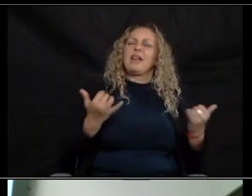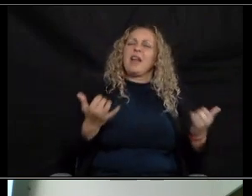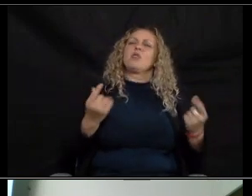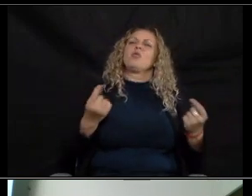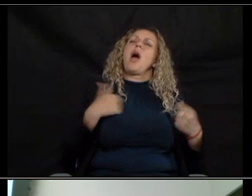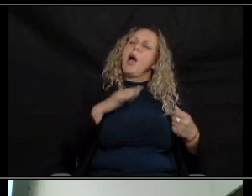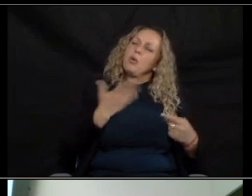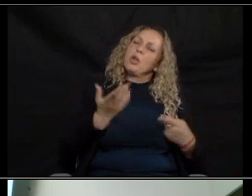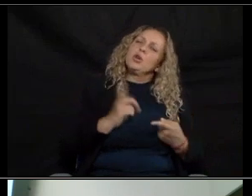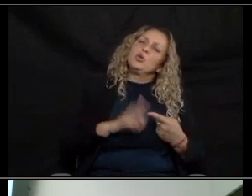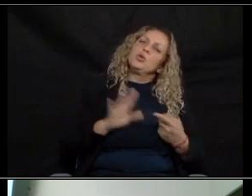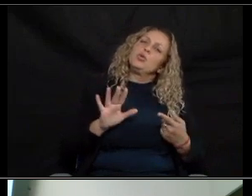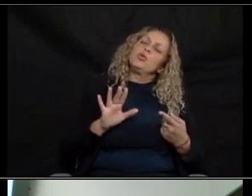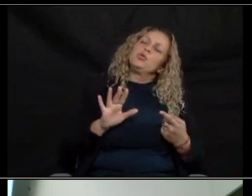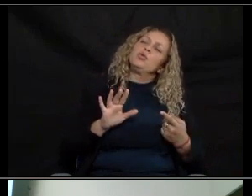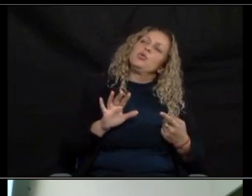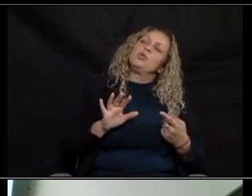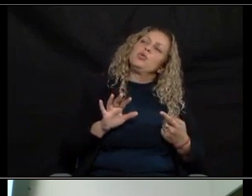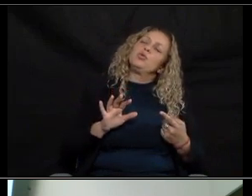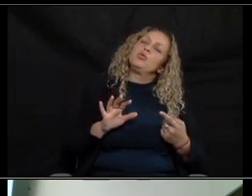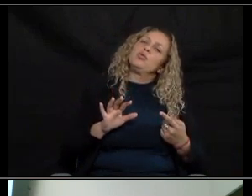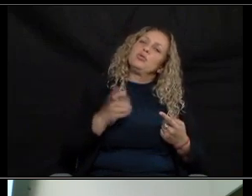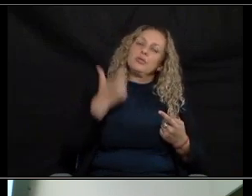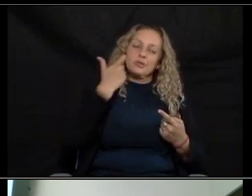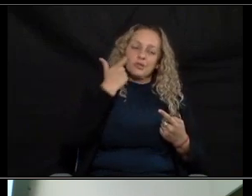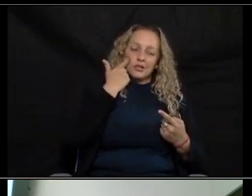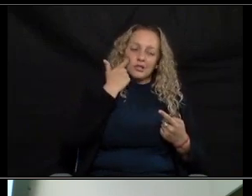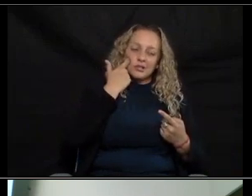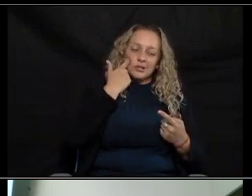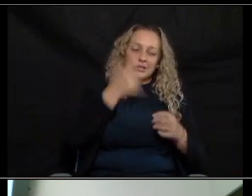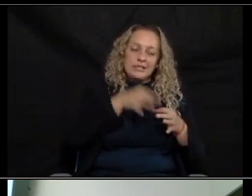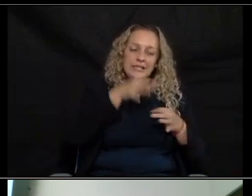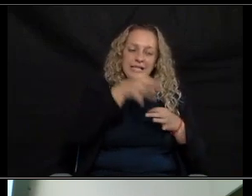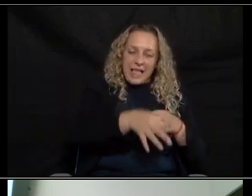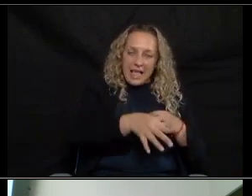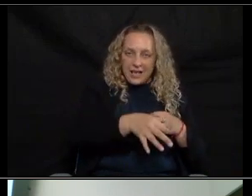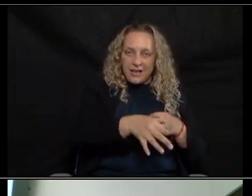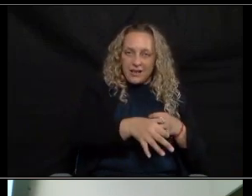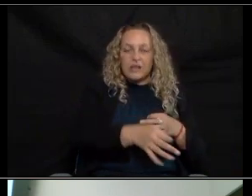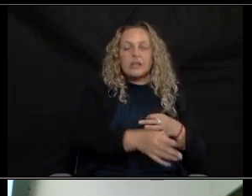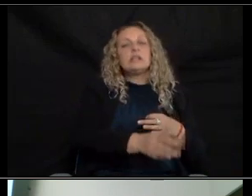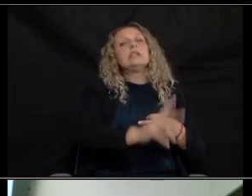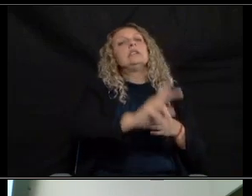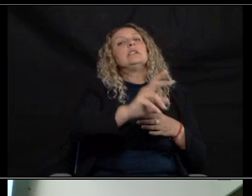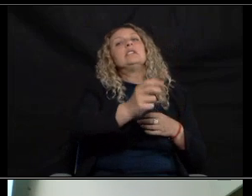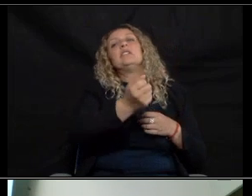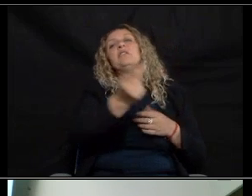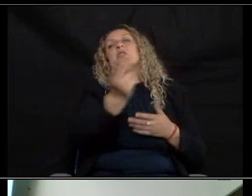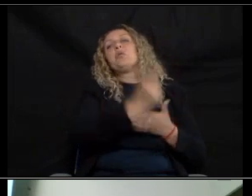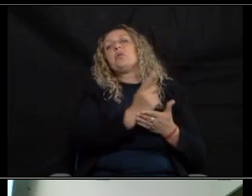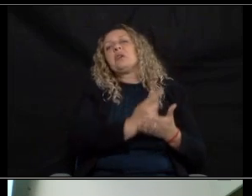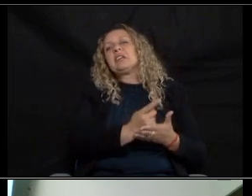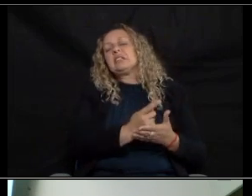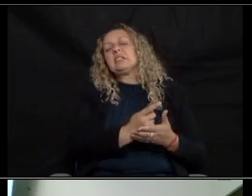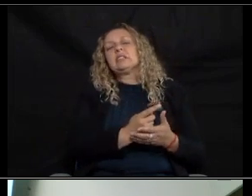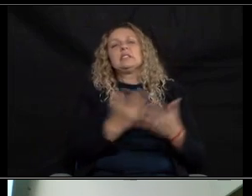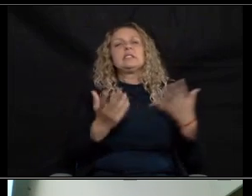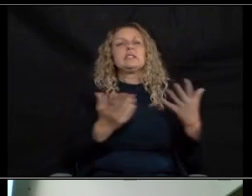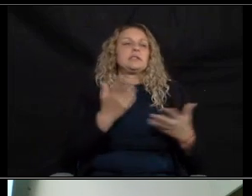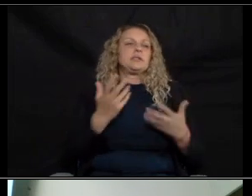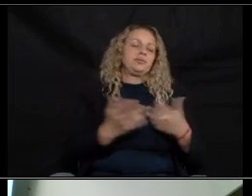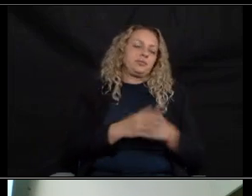willing to just kind of delay this, postpone it for a couple of weeks, give